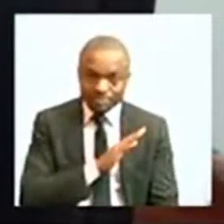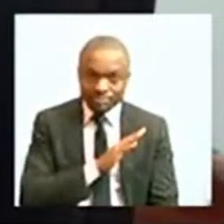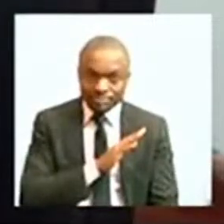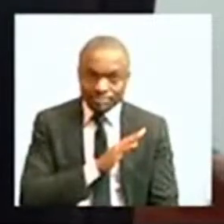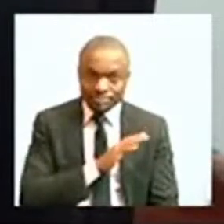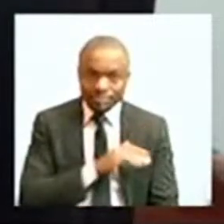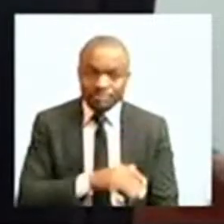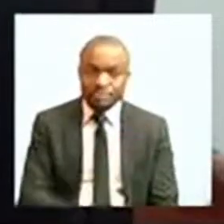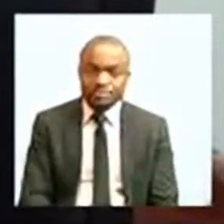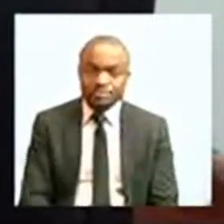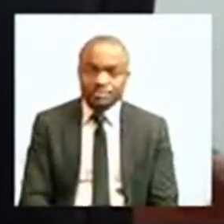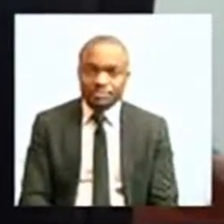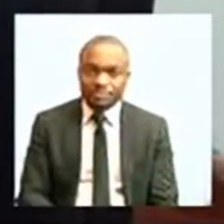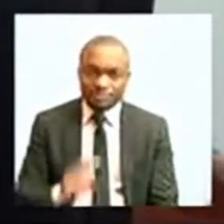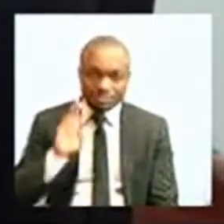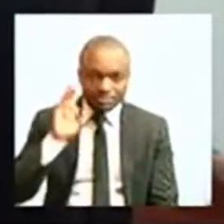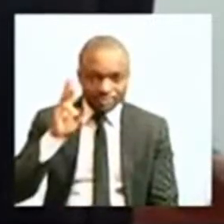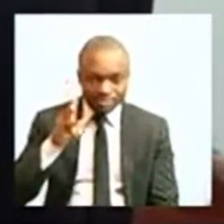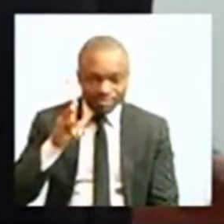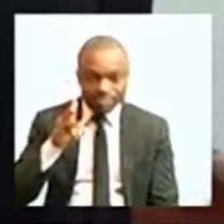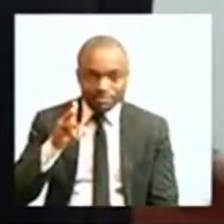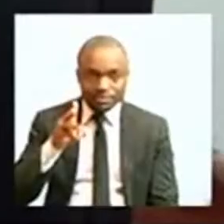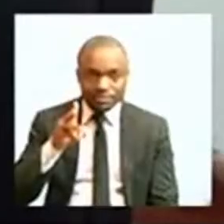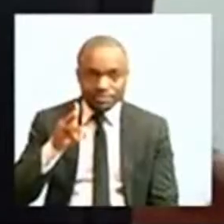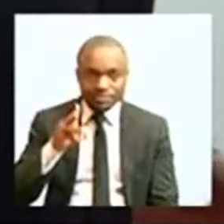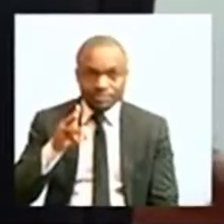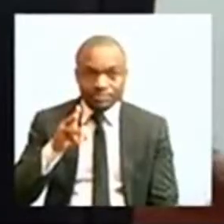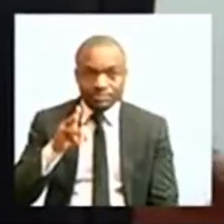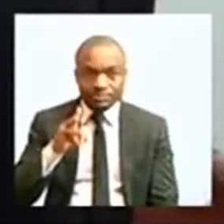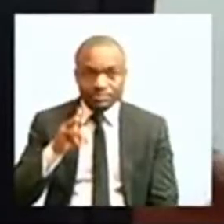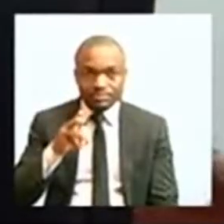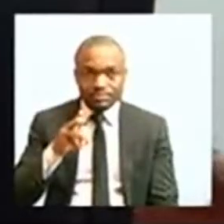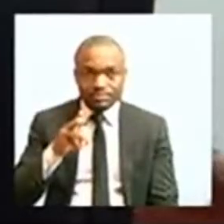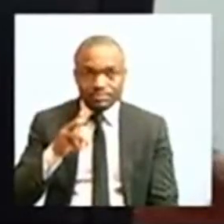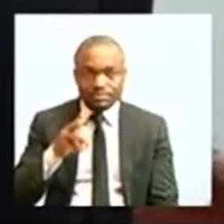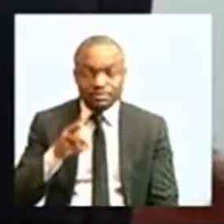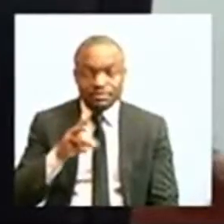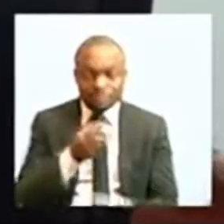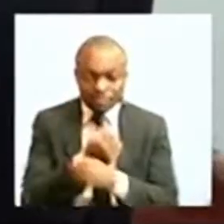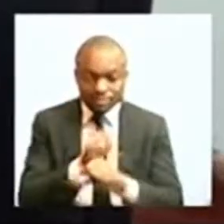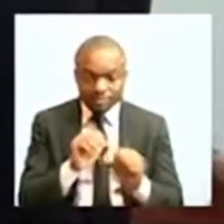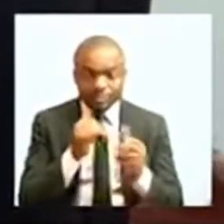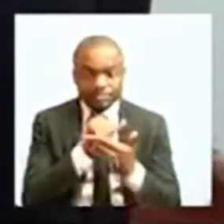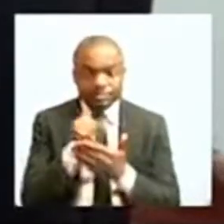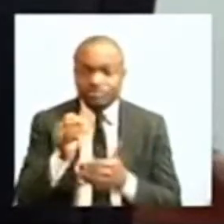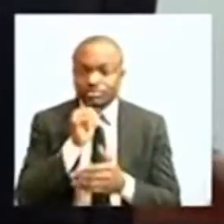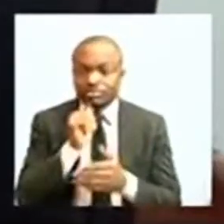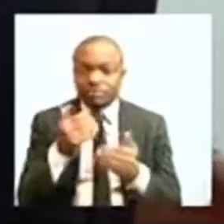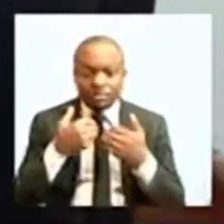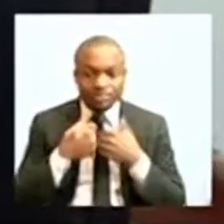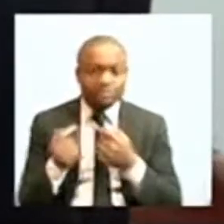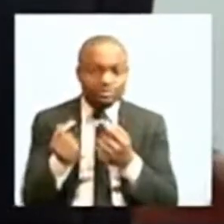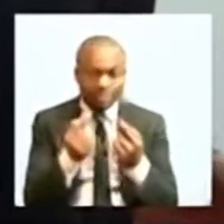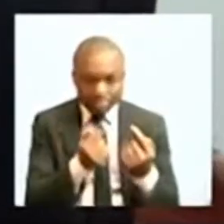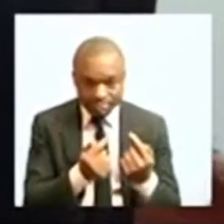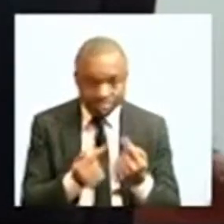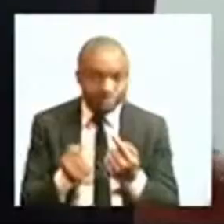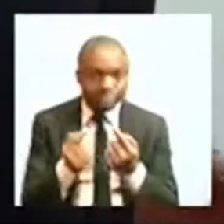We will be able to verify issues, unlike having a situation whereby